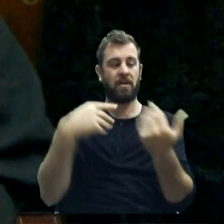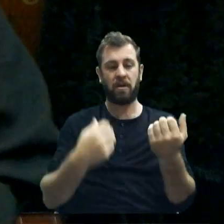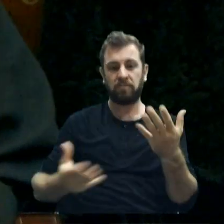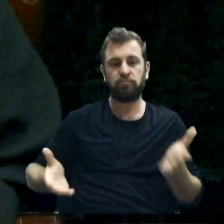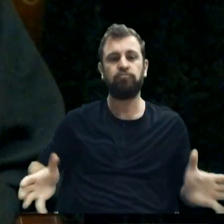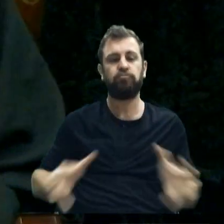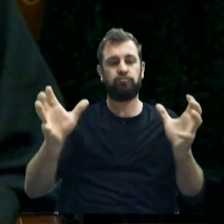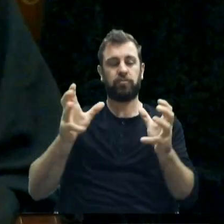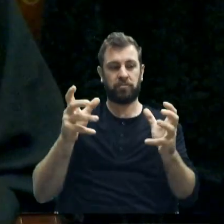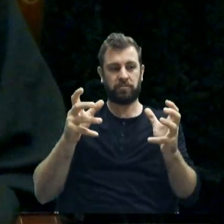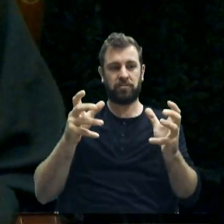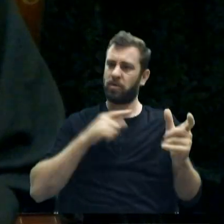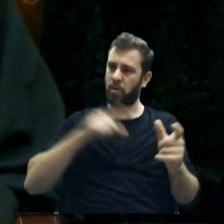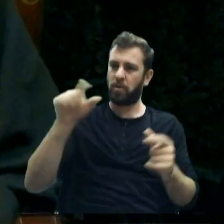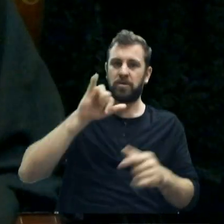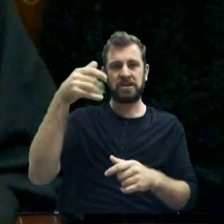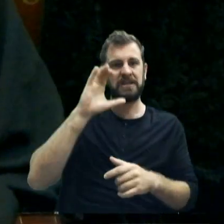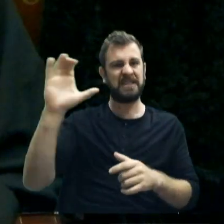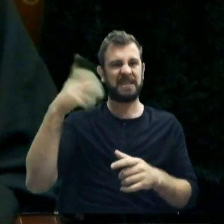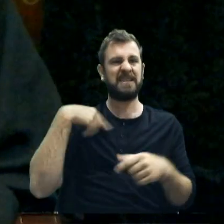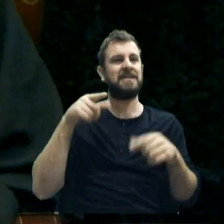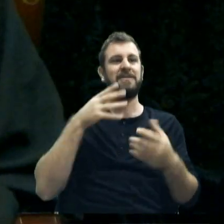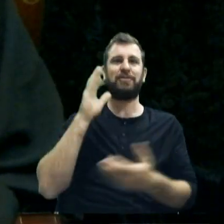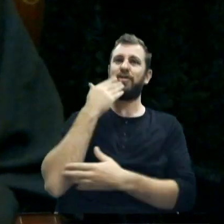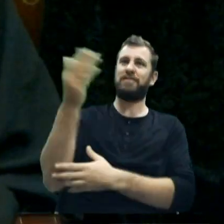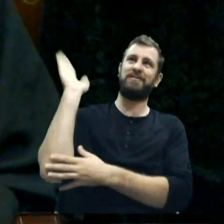JCC. There's a good speaker this year.